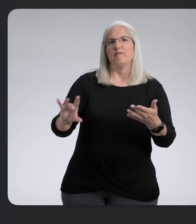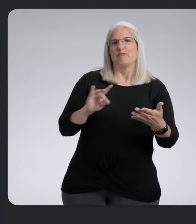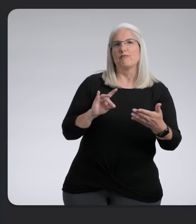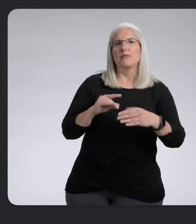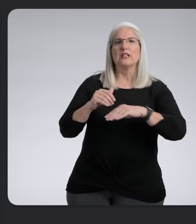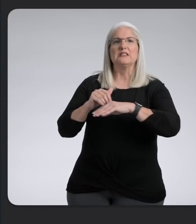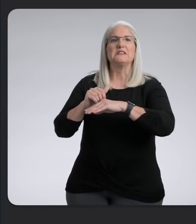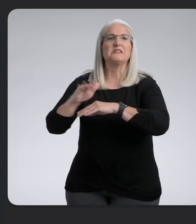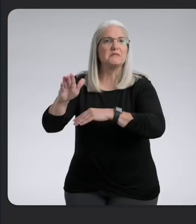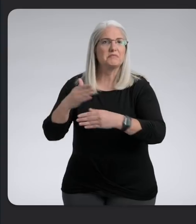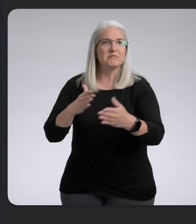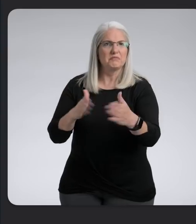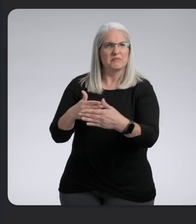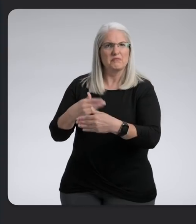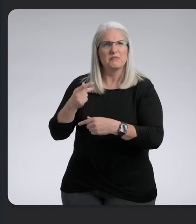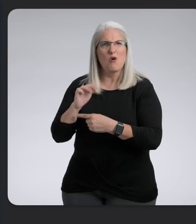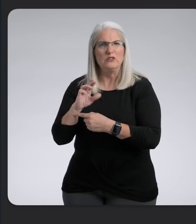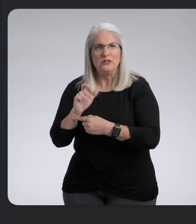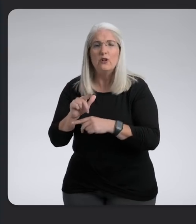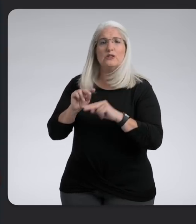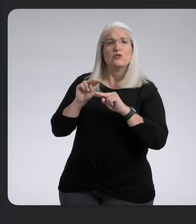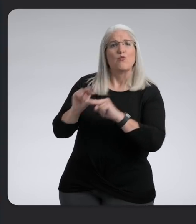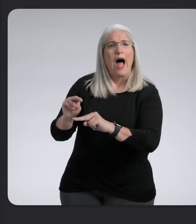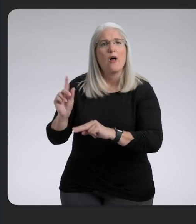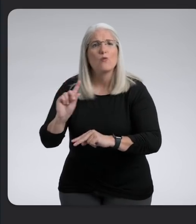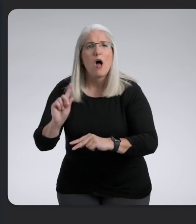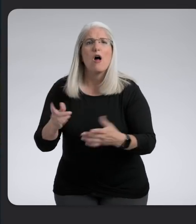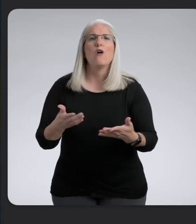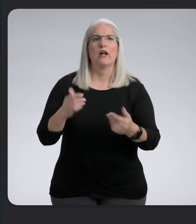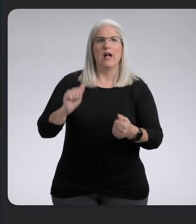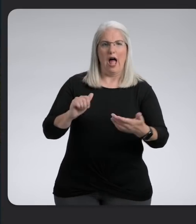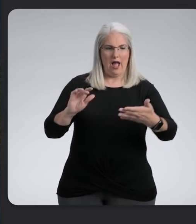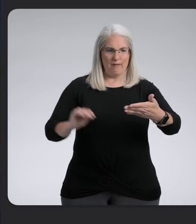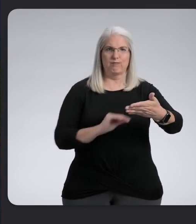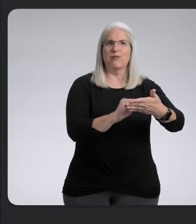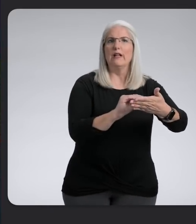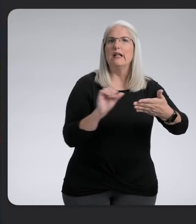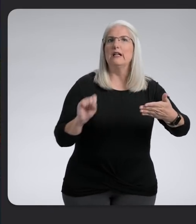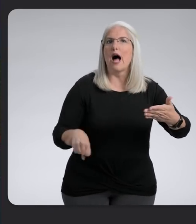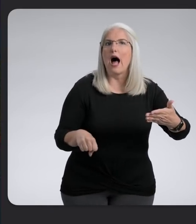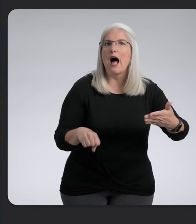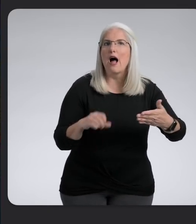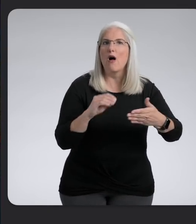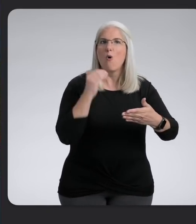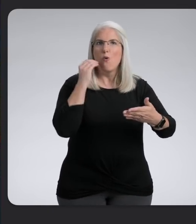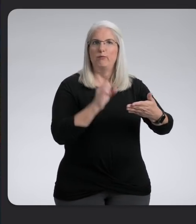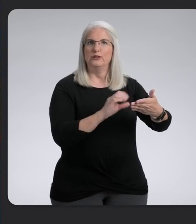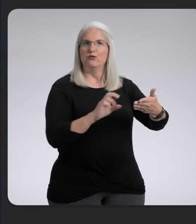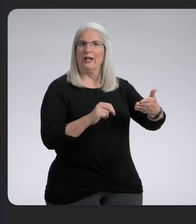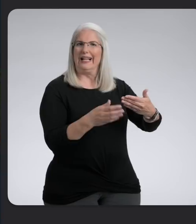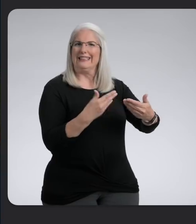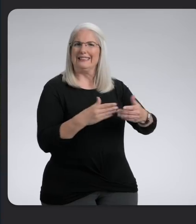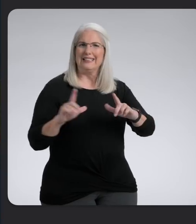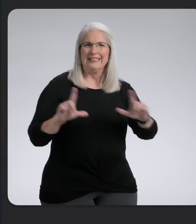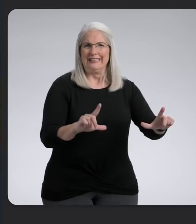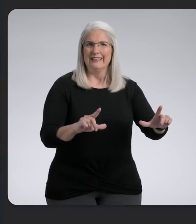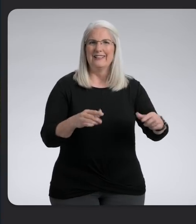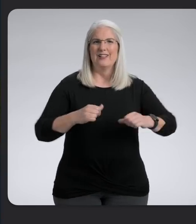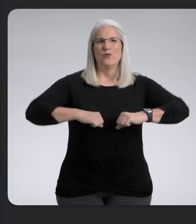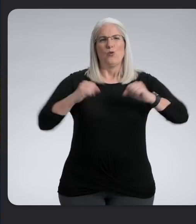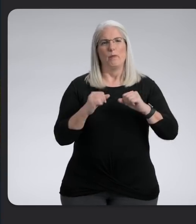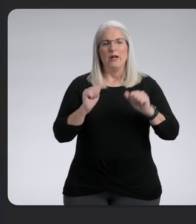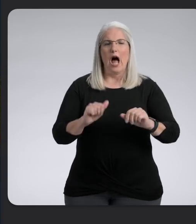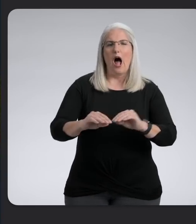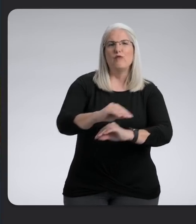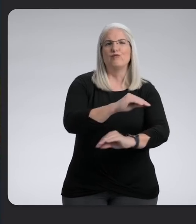packages right on the home screen. Perfect. Now, of course, a bigger canvas means more room for widgets. So